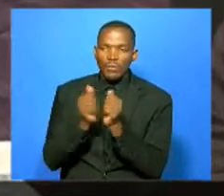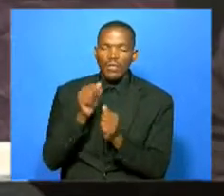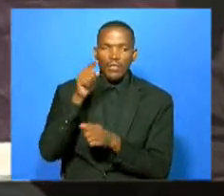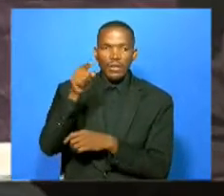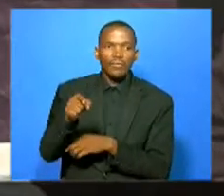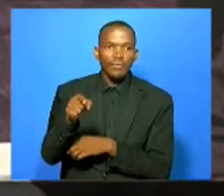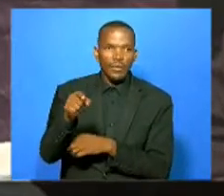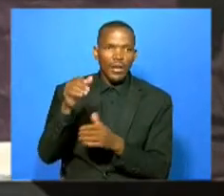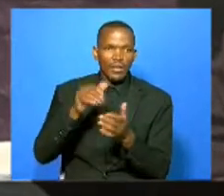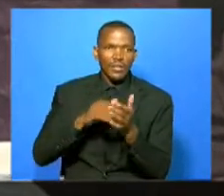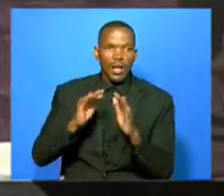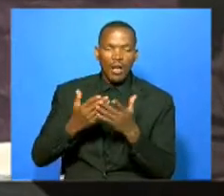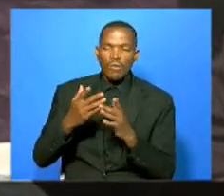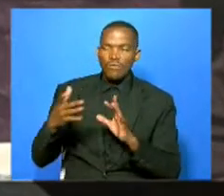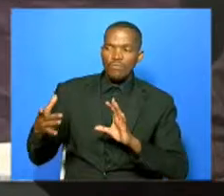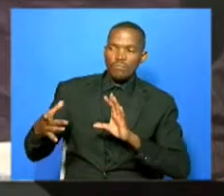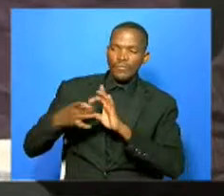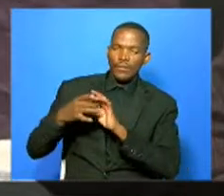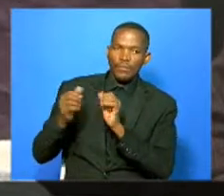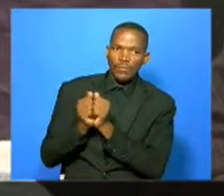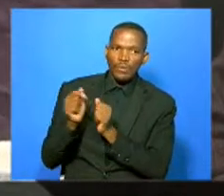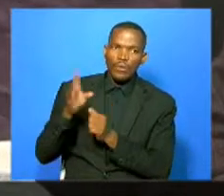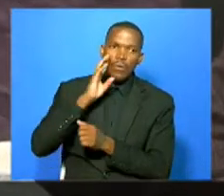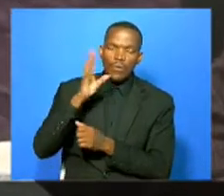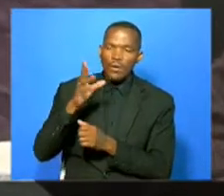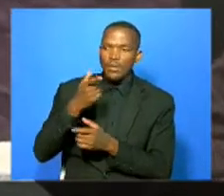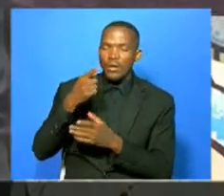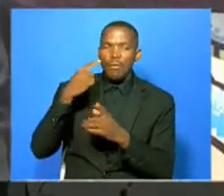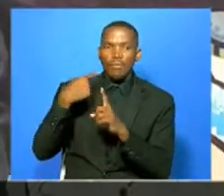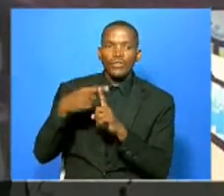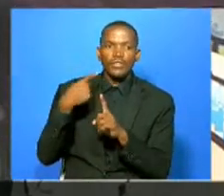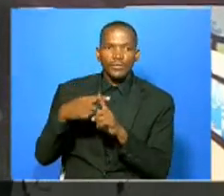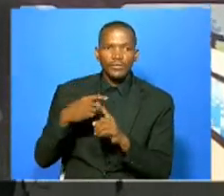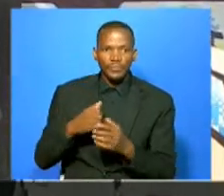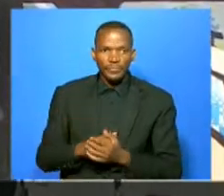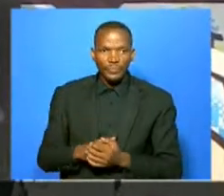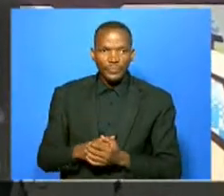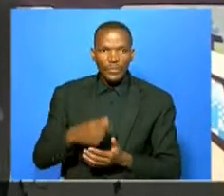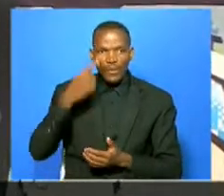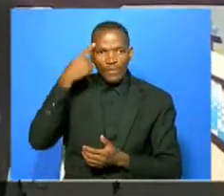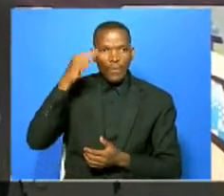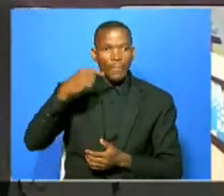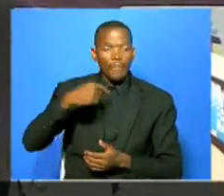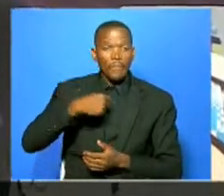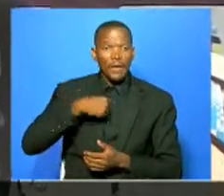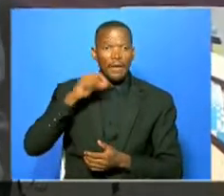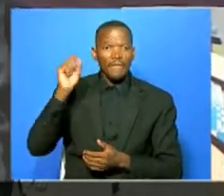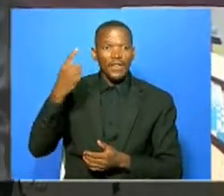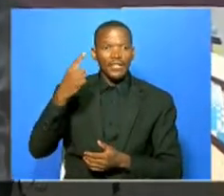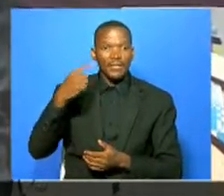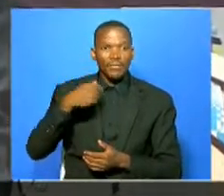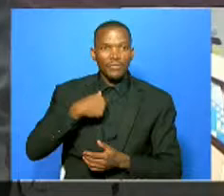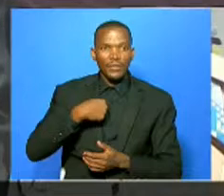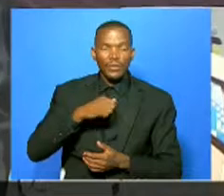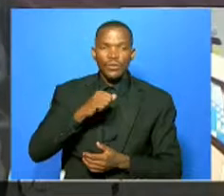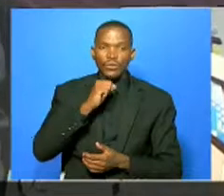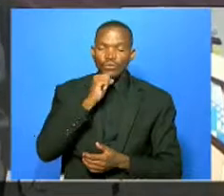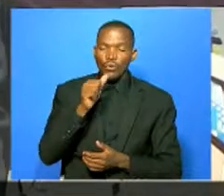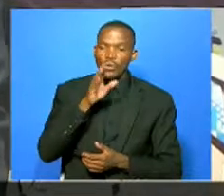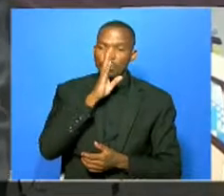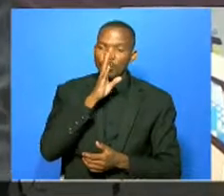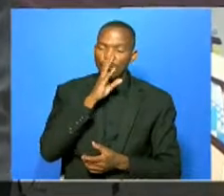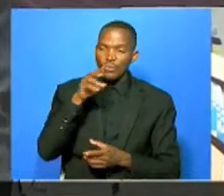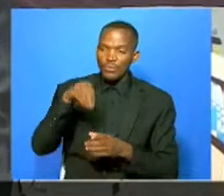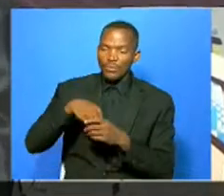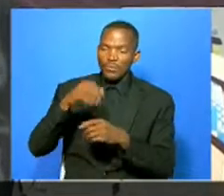and the way we related, it's going to be very positive. For me, firstly, I'm not new to this